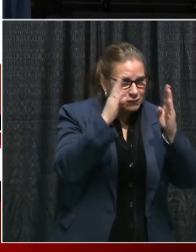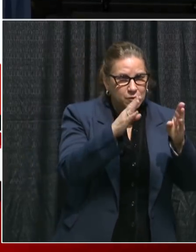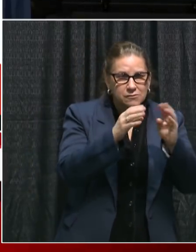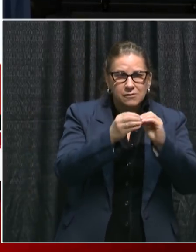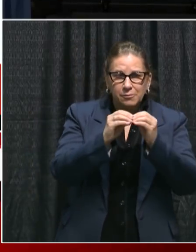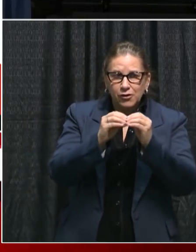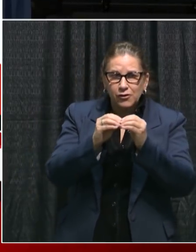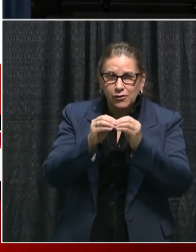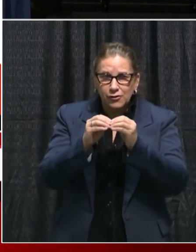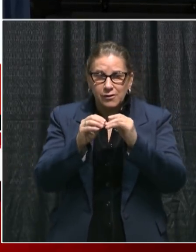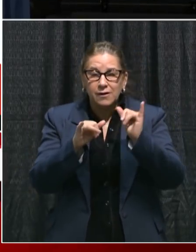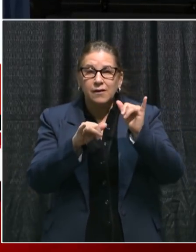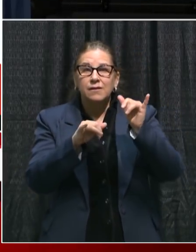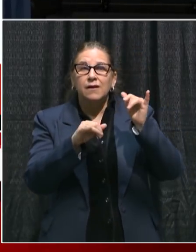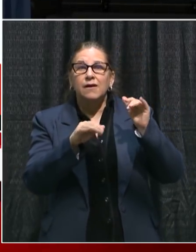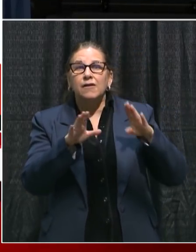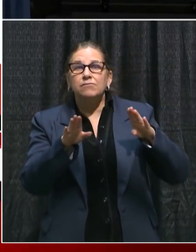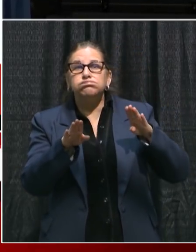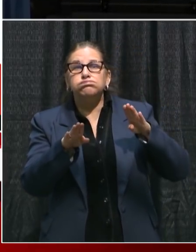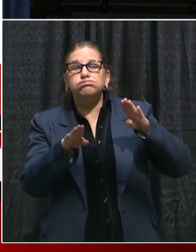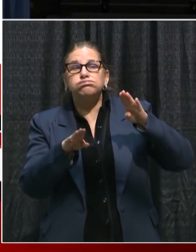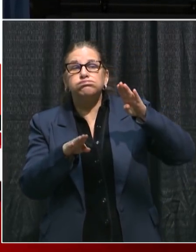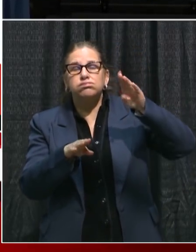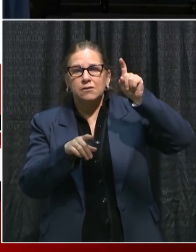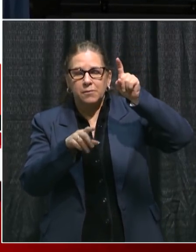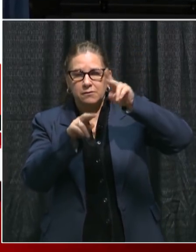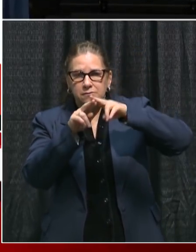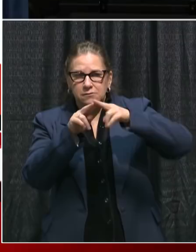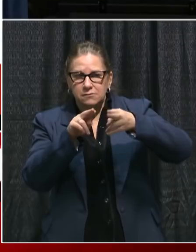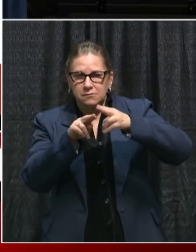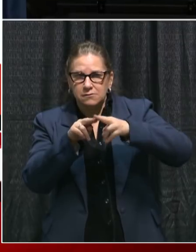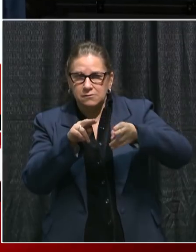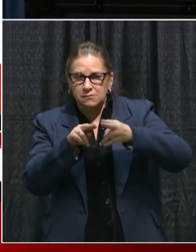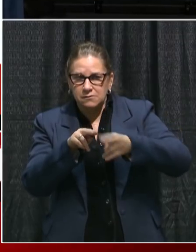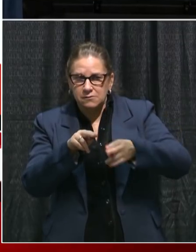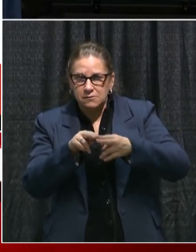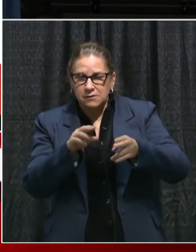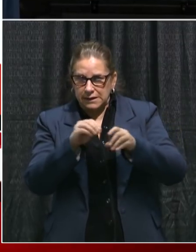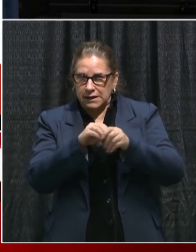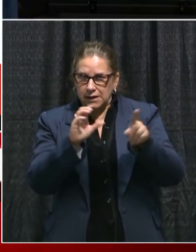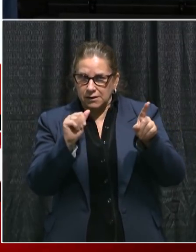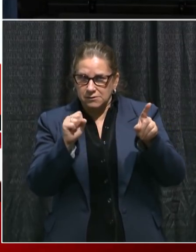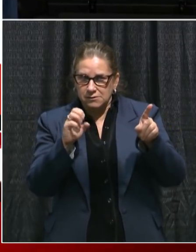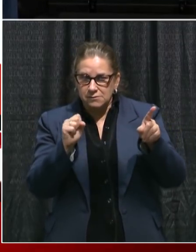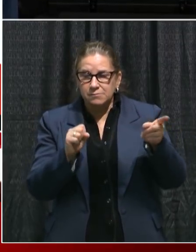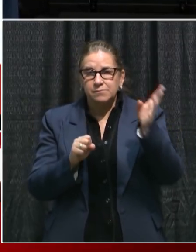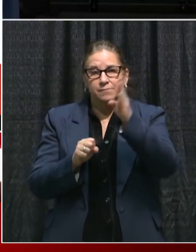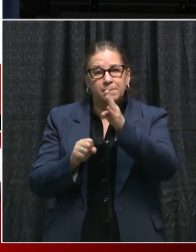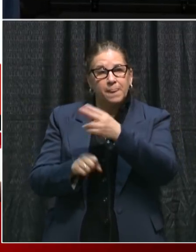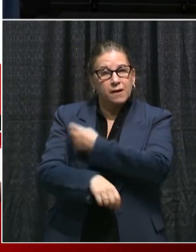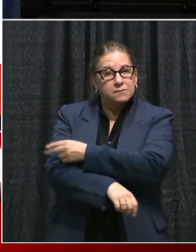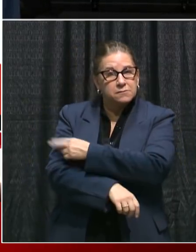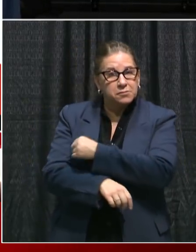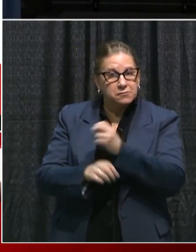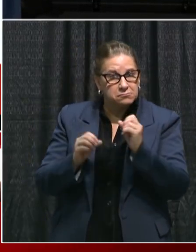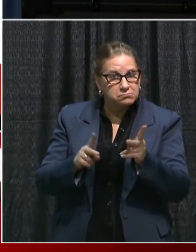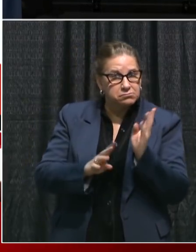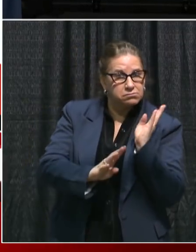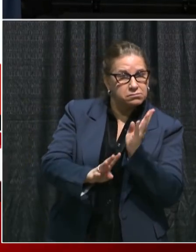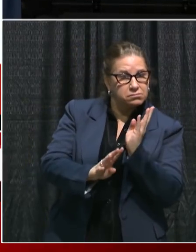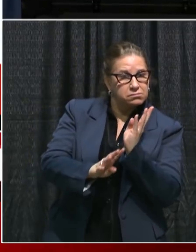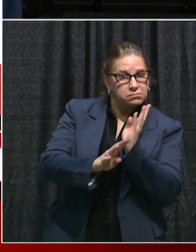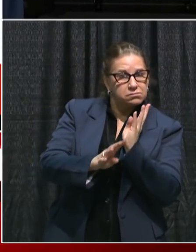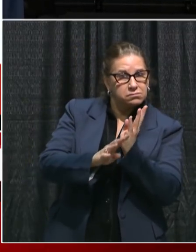in our cases, how we know that our hospitals can accommodate a surge or even a second surge,